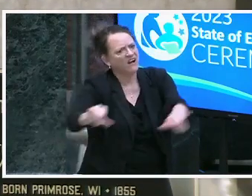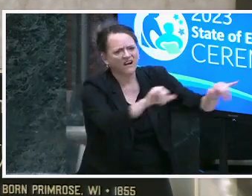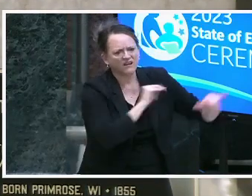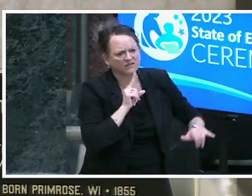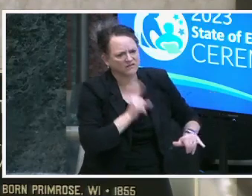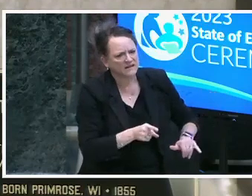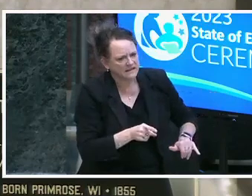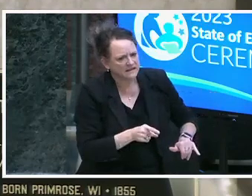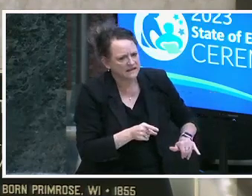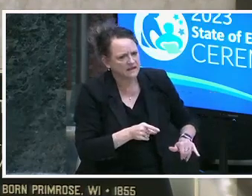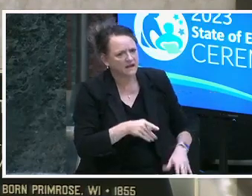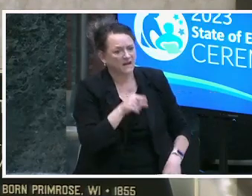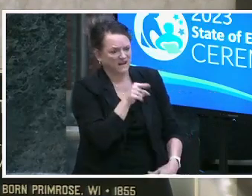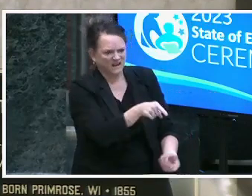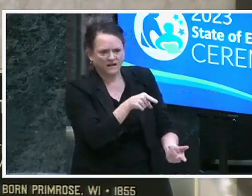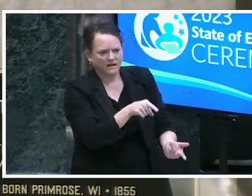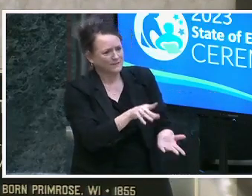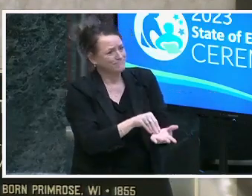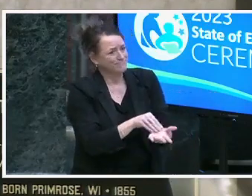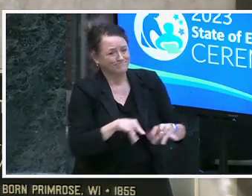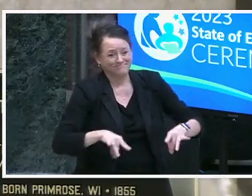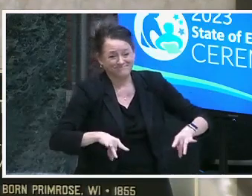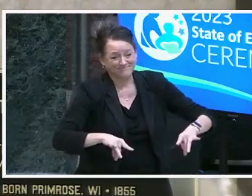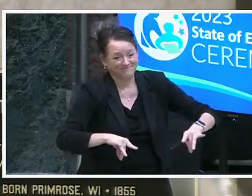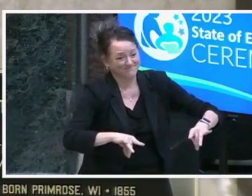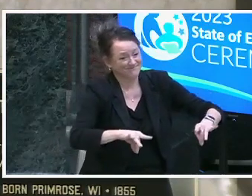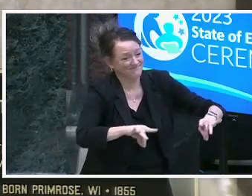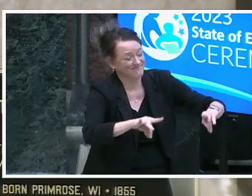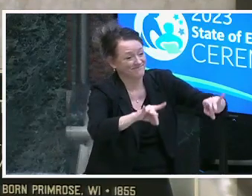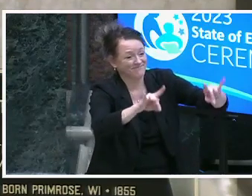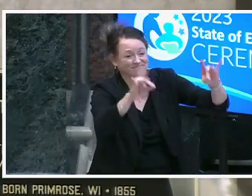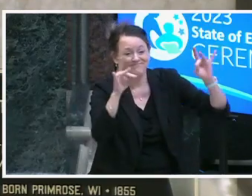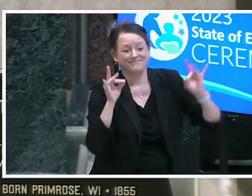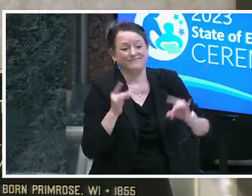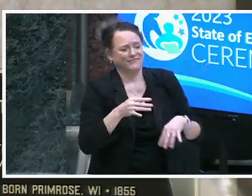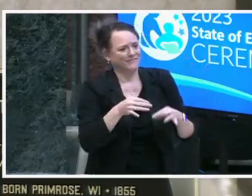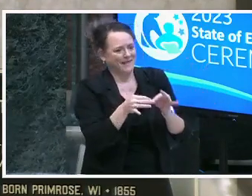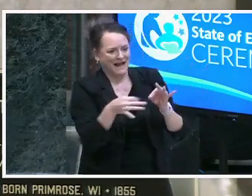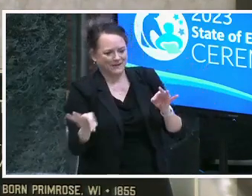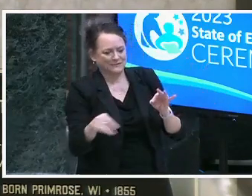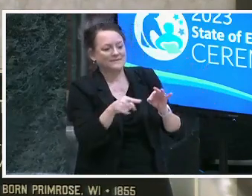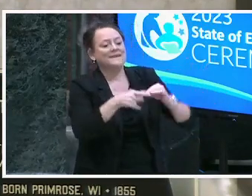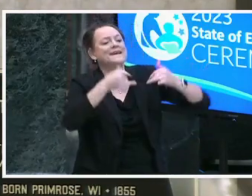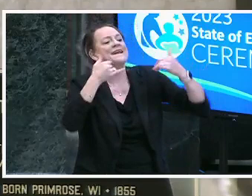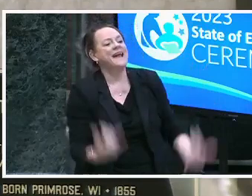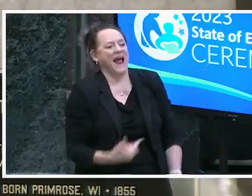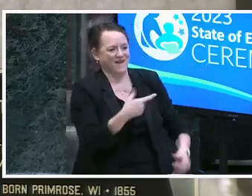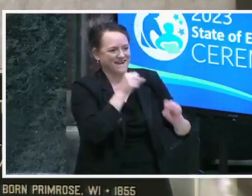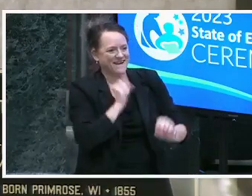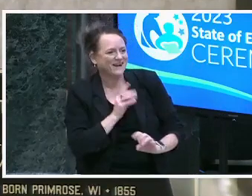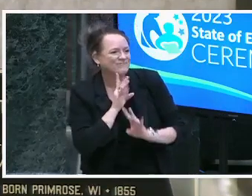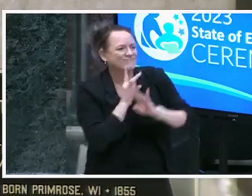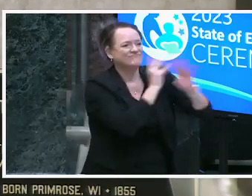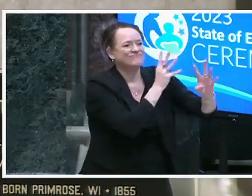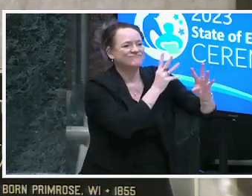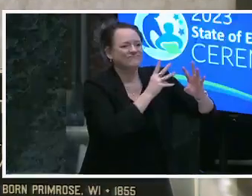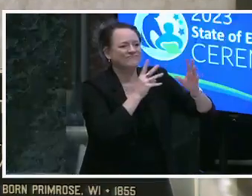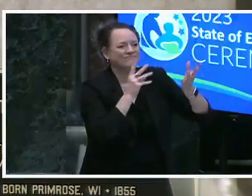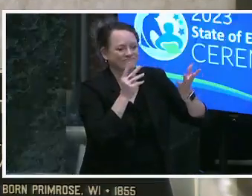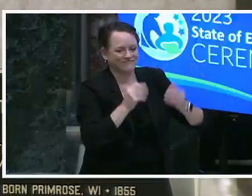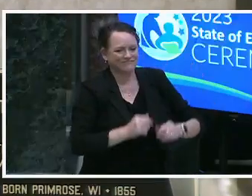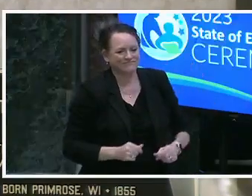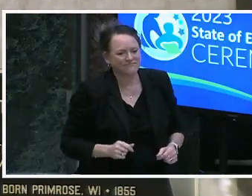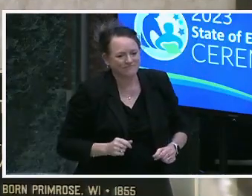to learn enough language to boldly share this story with me. And then she kept learning,